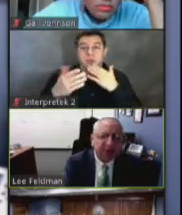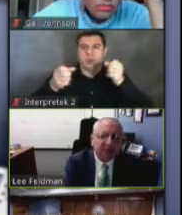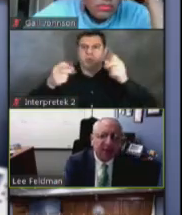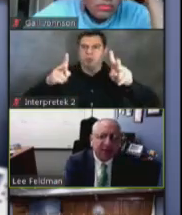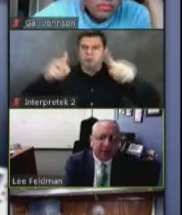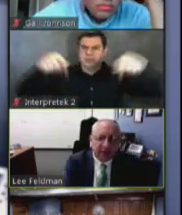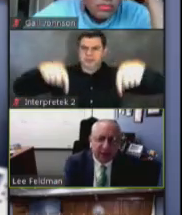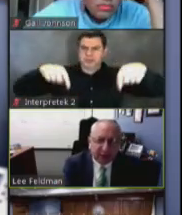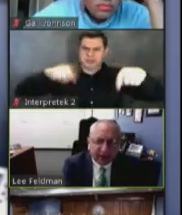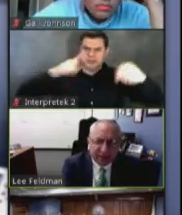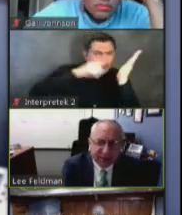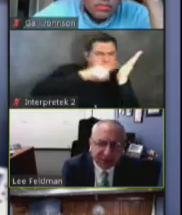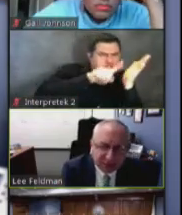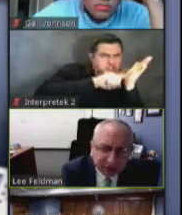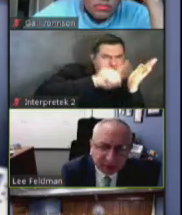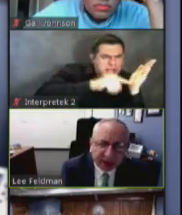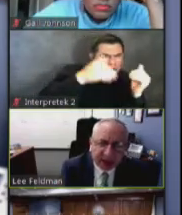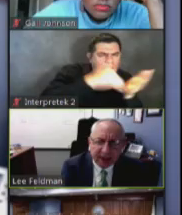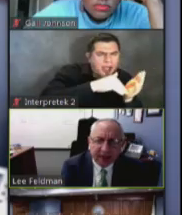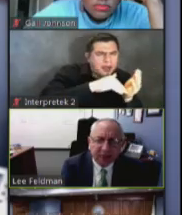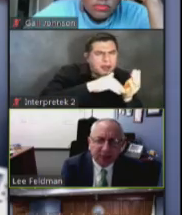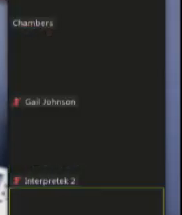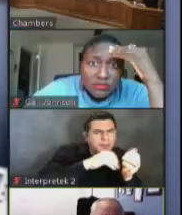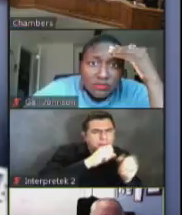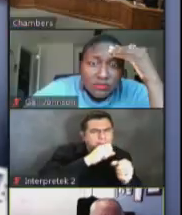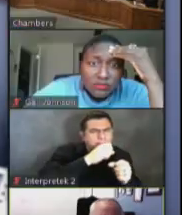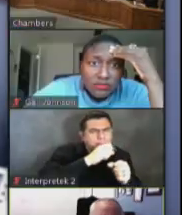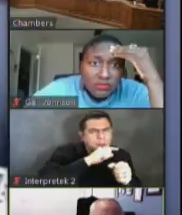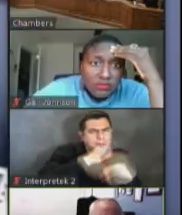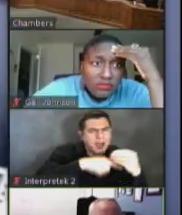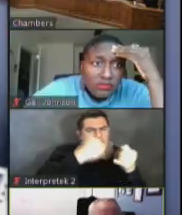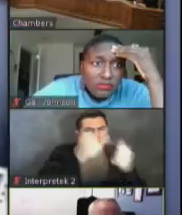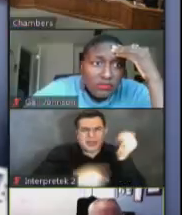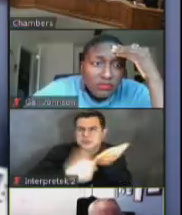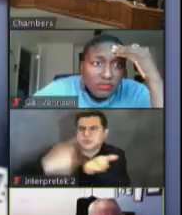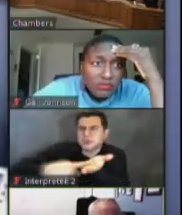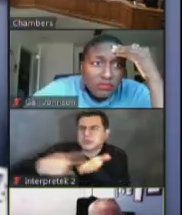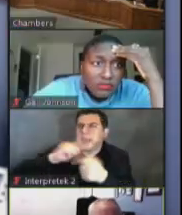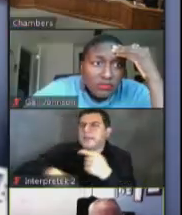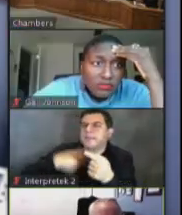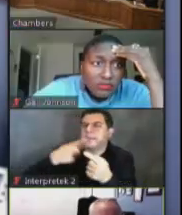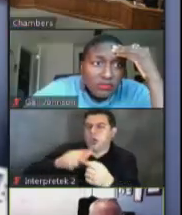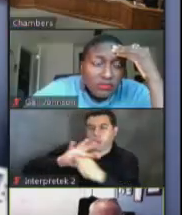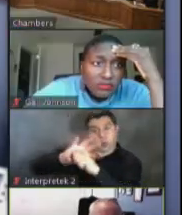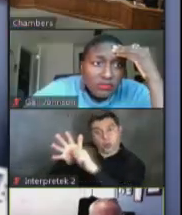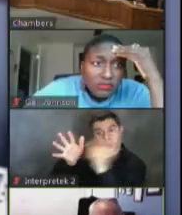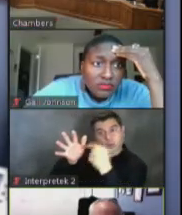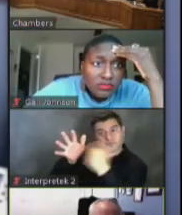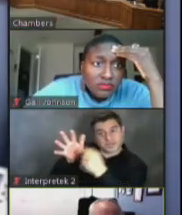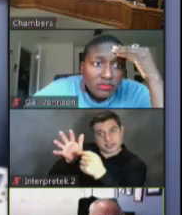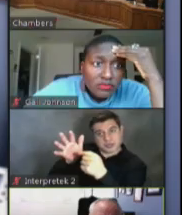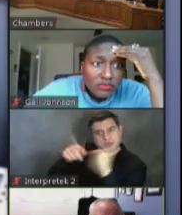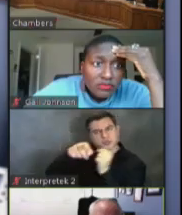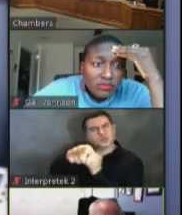about the last discussion that we had regarding COVID-19, where you asked me to look at